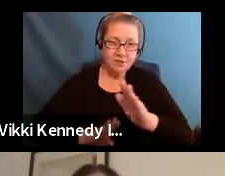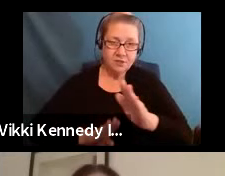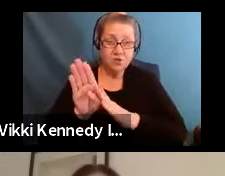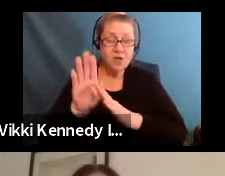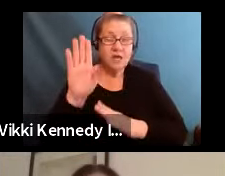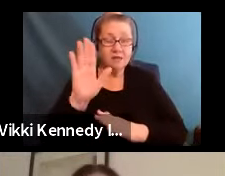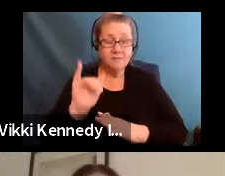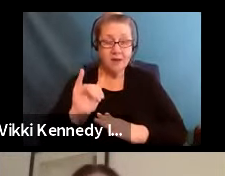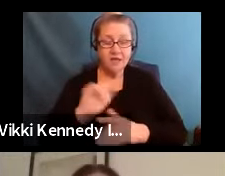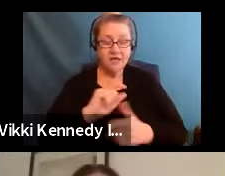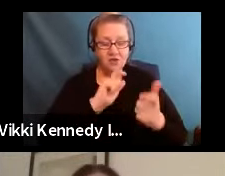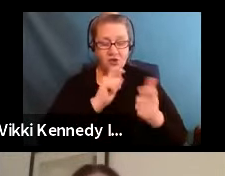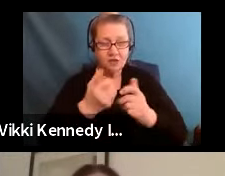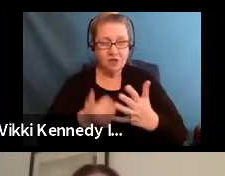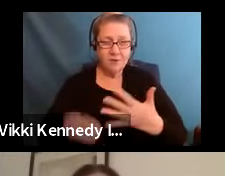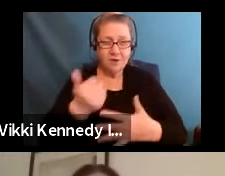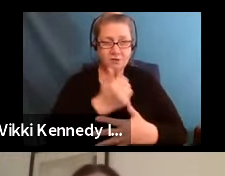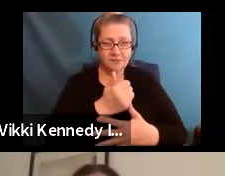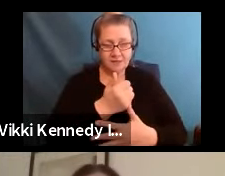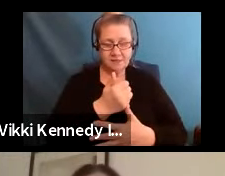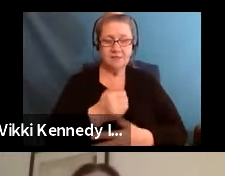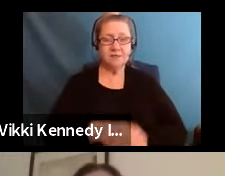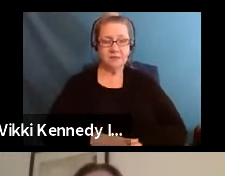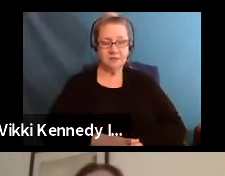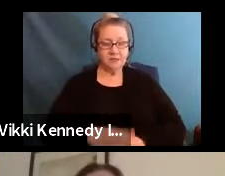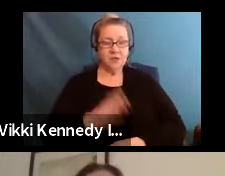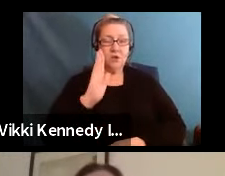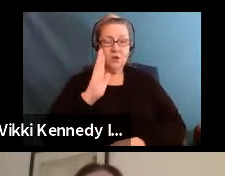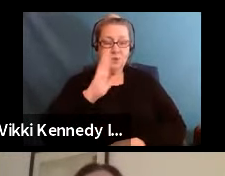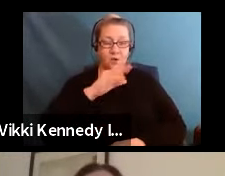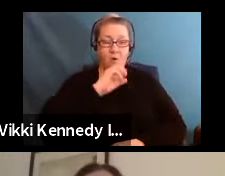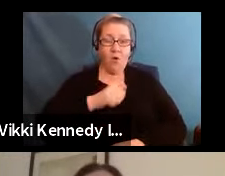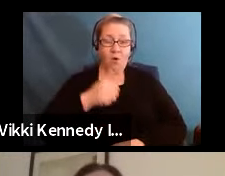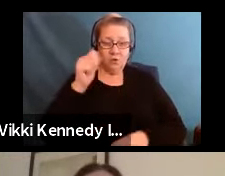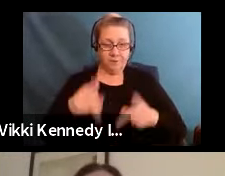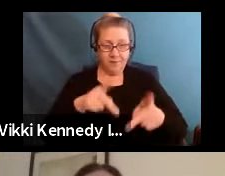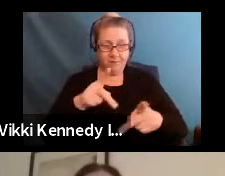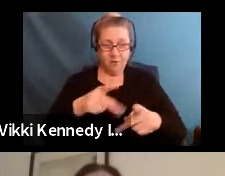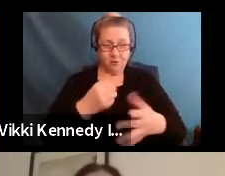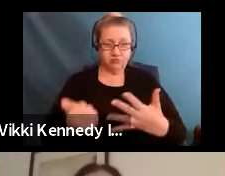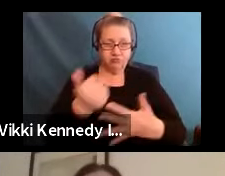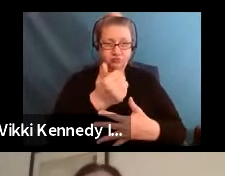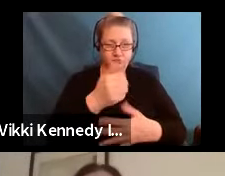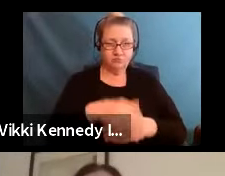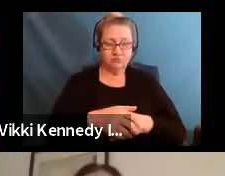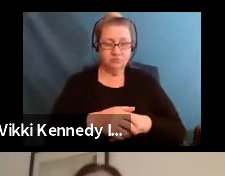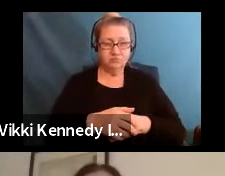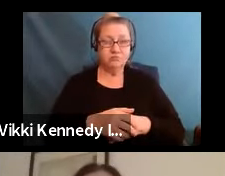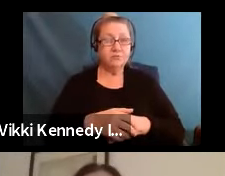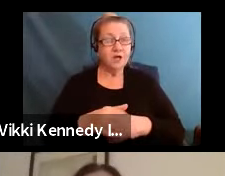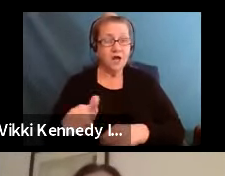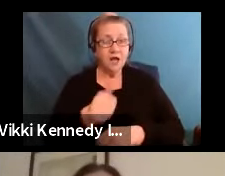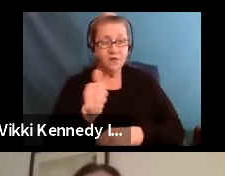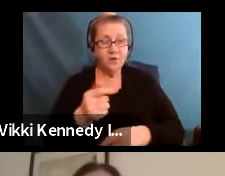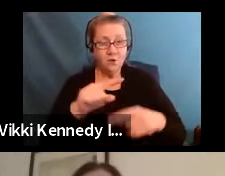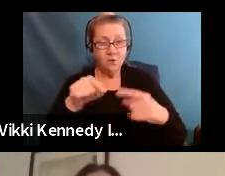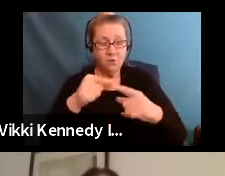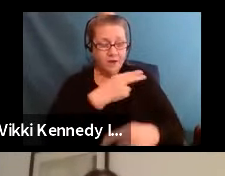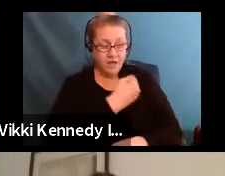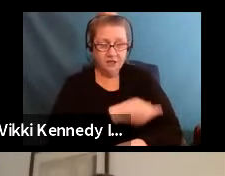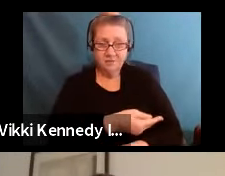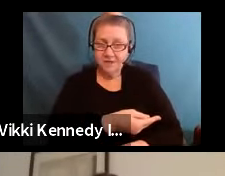lifting and prioritizing the older age groups. And the other thing that happens is that when the hospital systems are